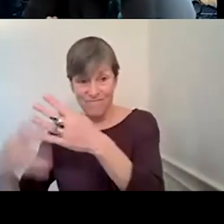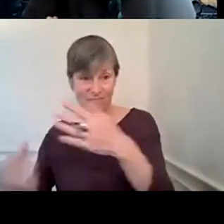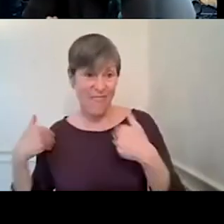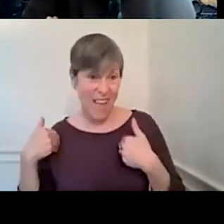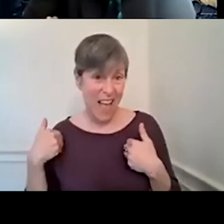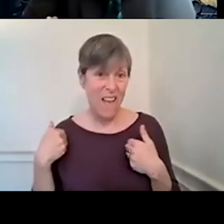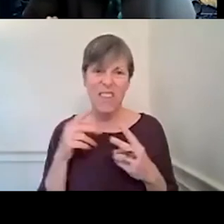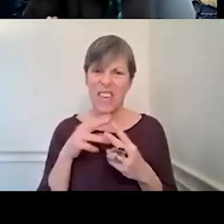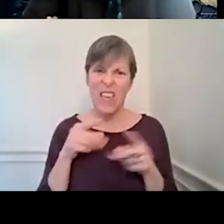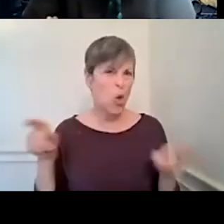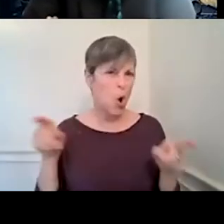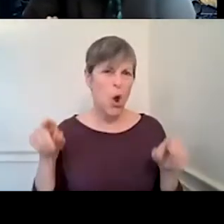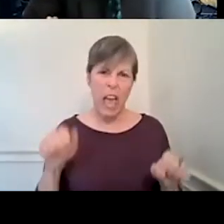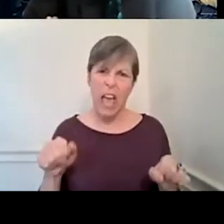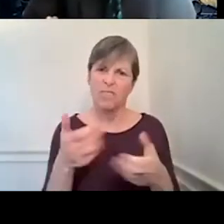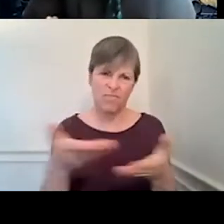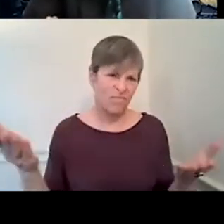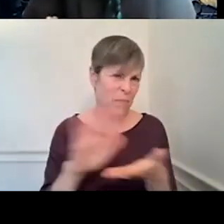successful in either one.